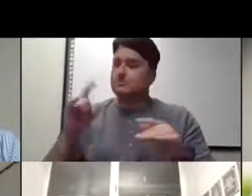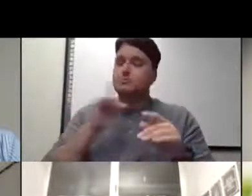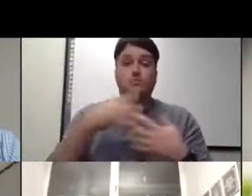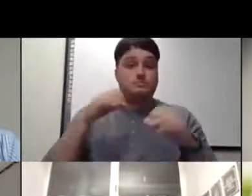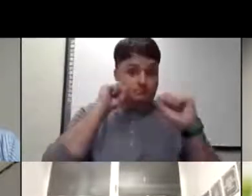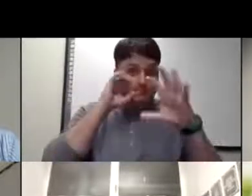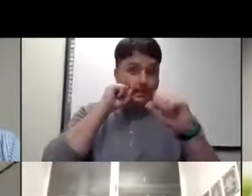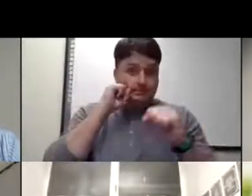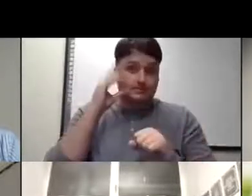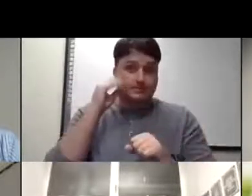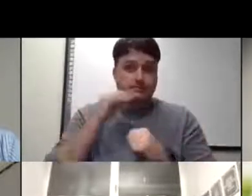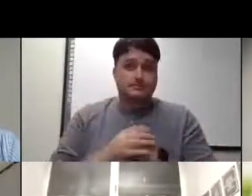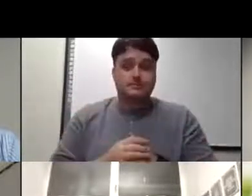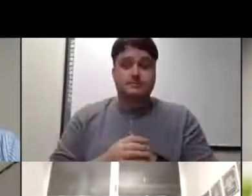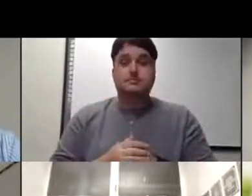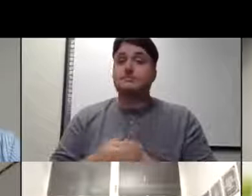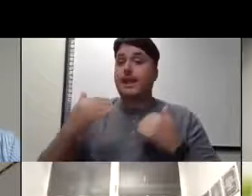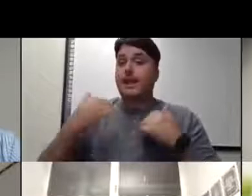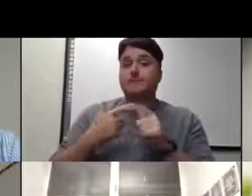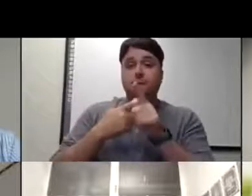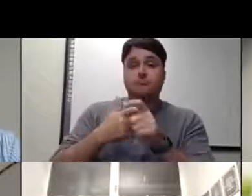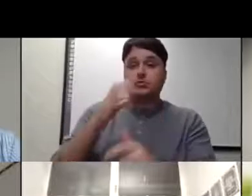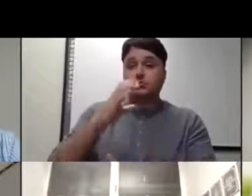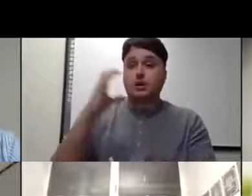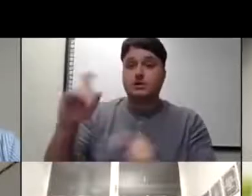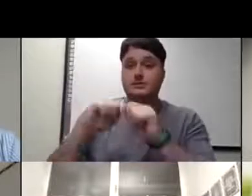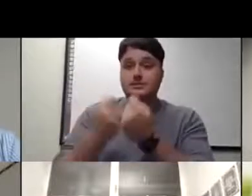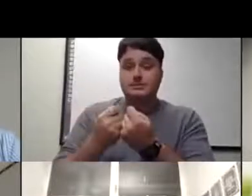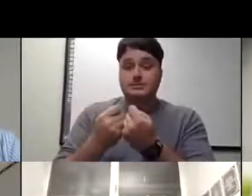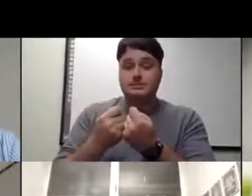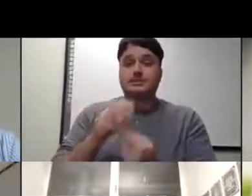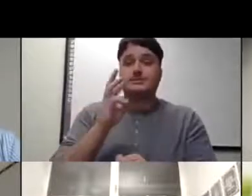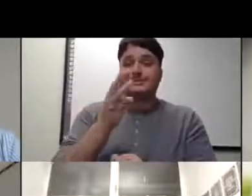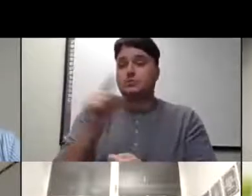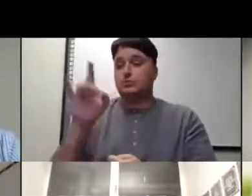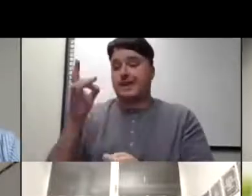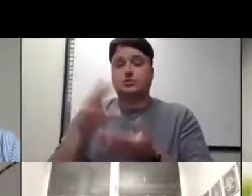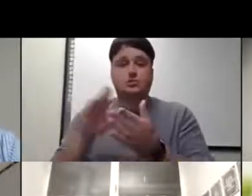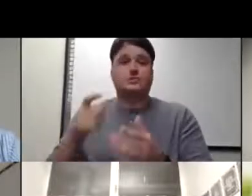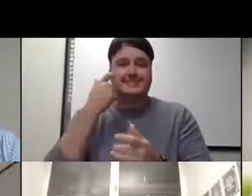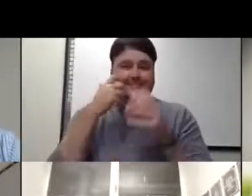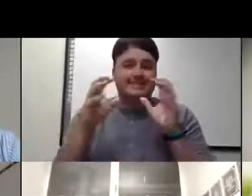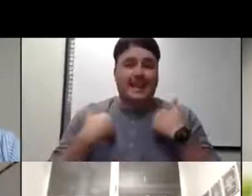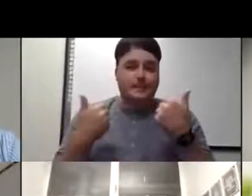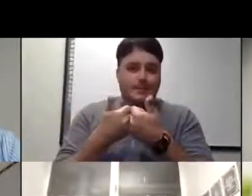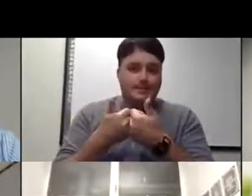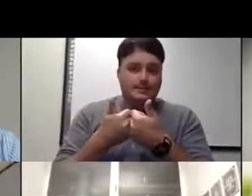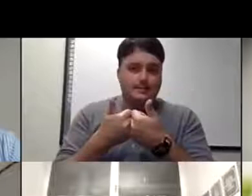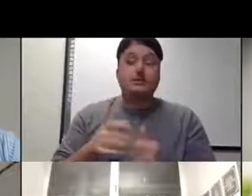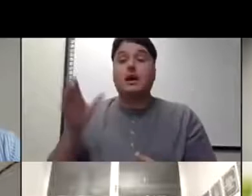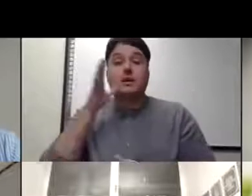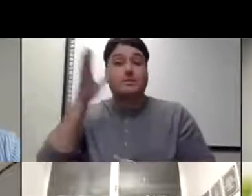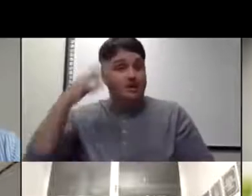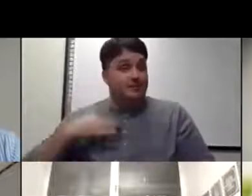have a cross-country team this year of 6th through 8th grade students who just ran yesterday in a meet. And with parent volunteers,